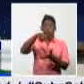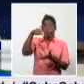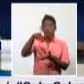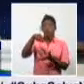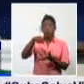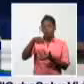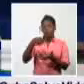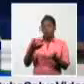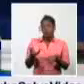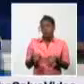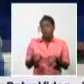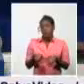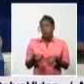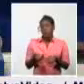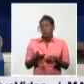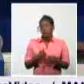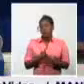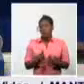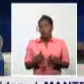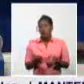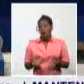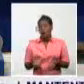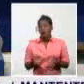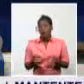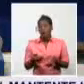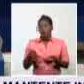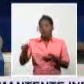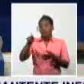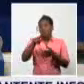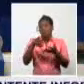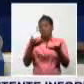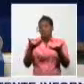That's 5.56%.